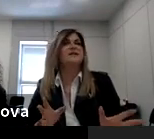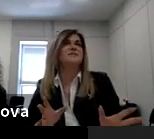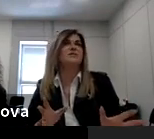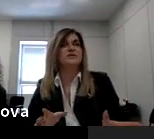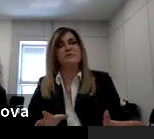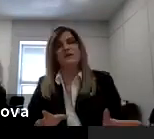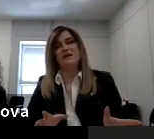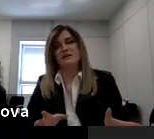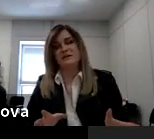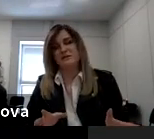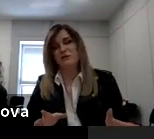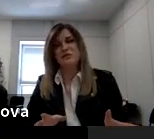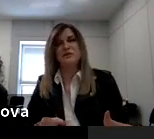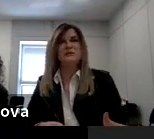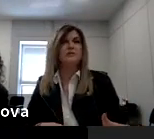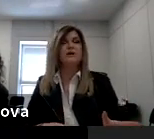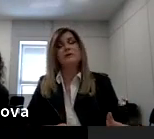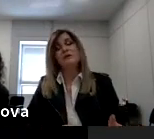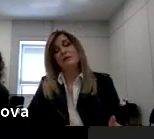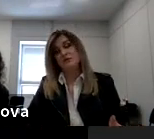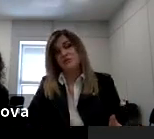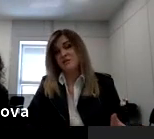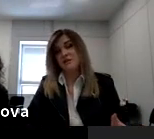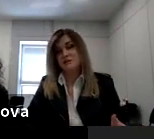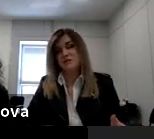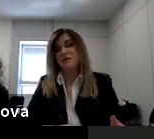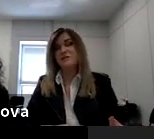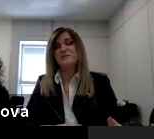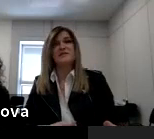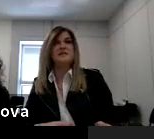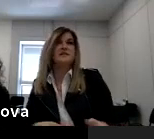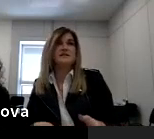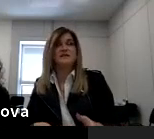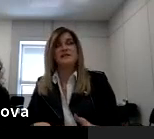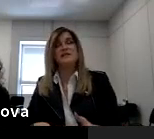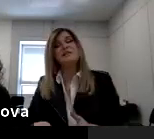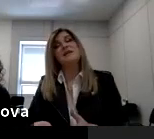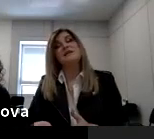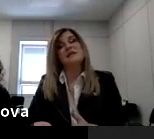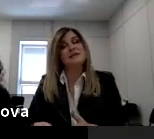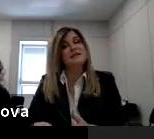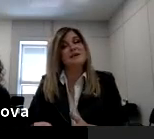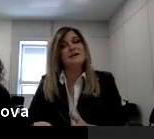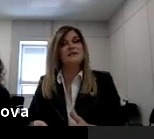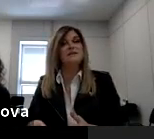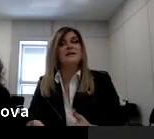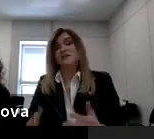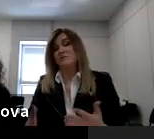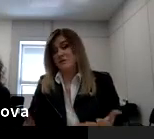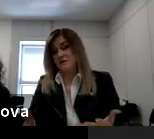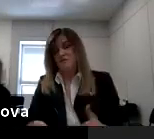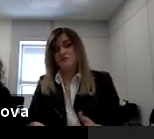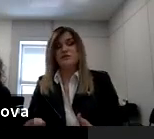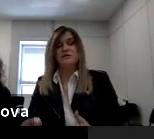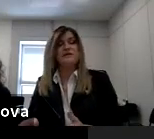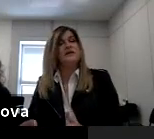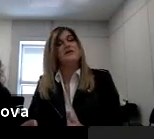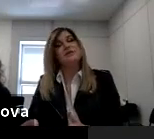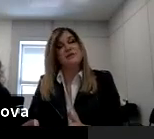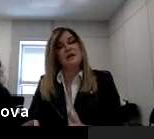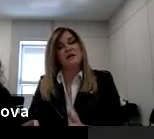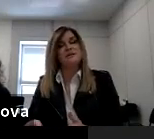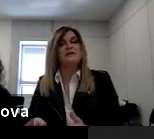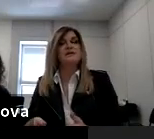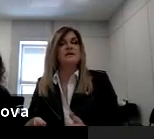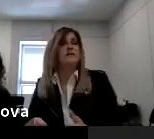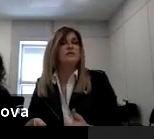speaking, it is mostly marketing option. One manufacturer started to make IP66, second started as a basic version,